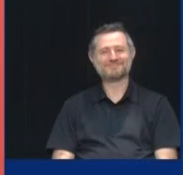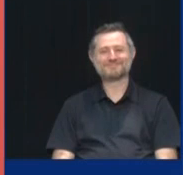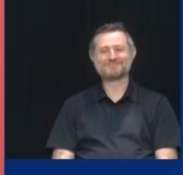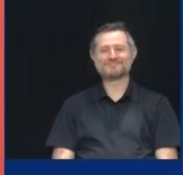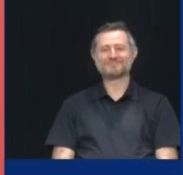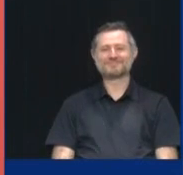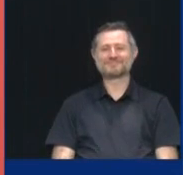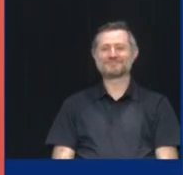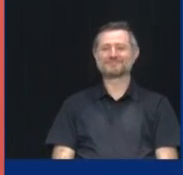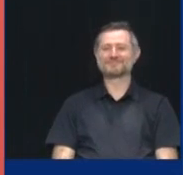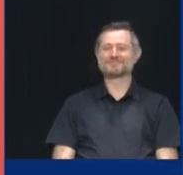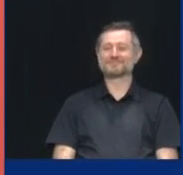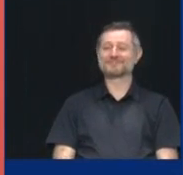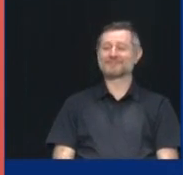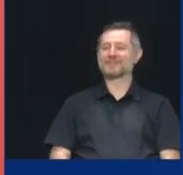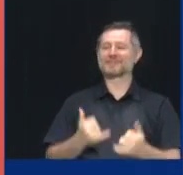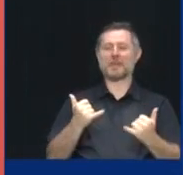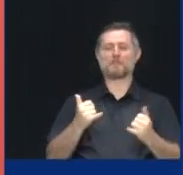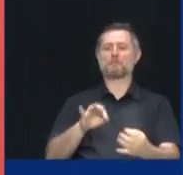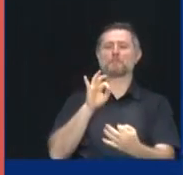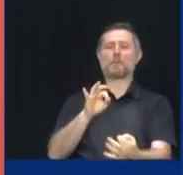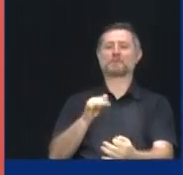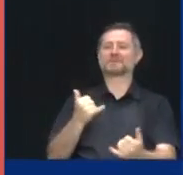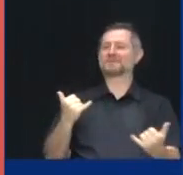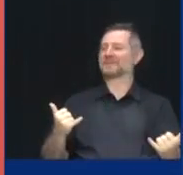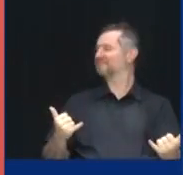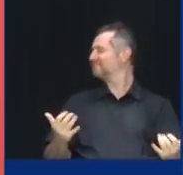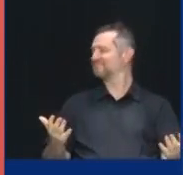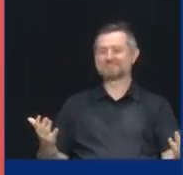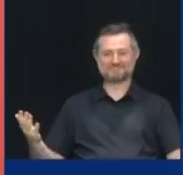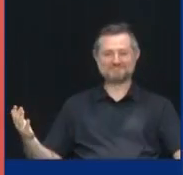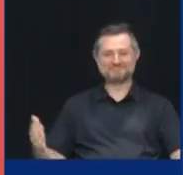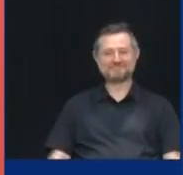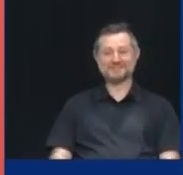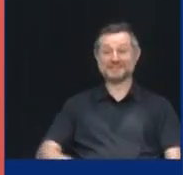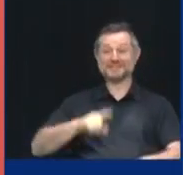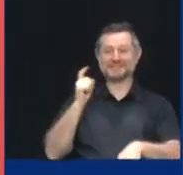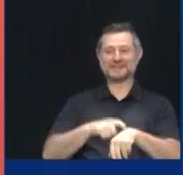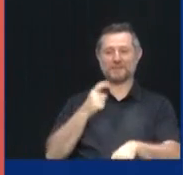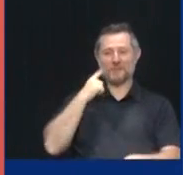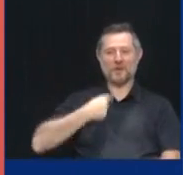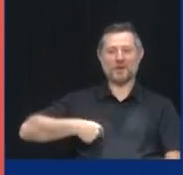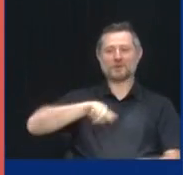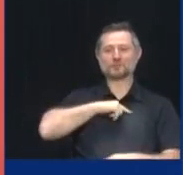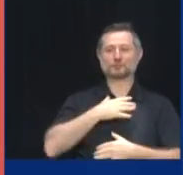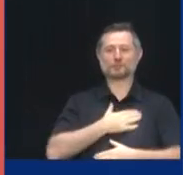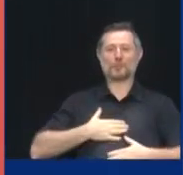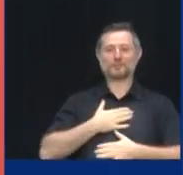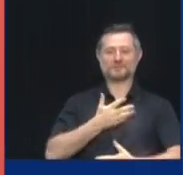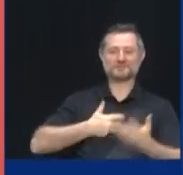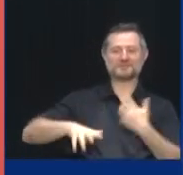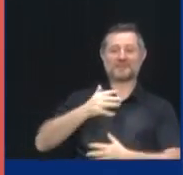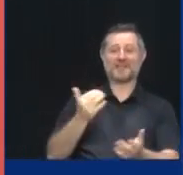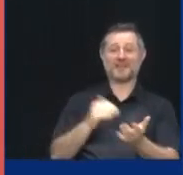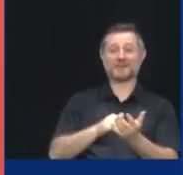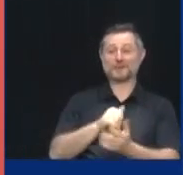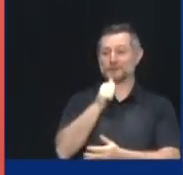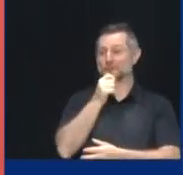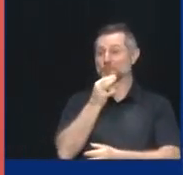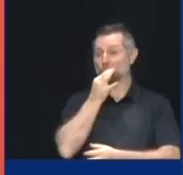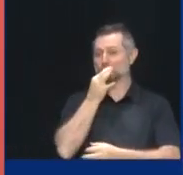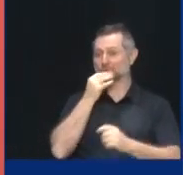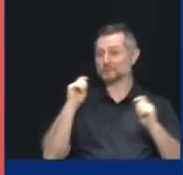And it couldn't be at a better time, because the time to enjoy each other is here. We get ready to celebrate the July